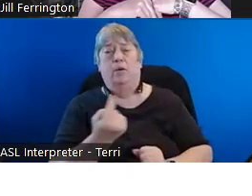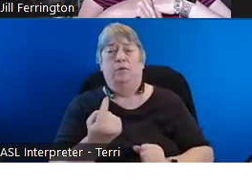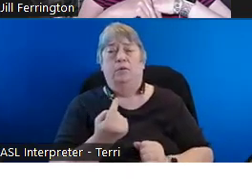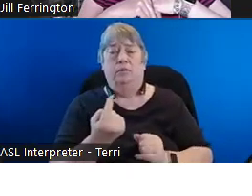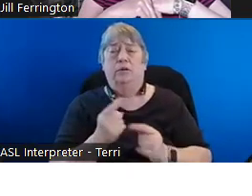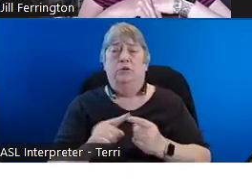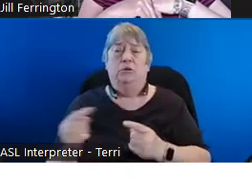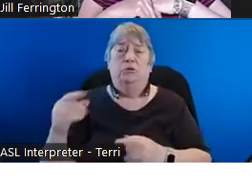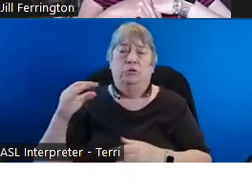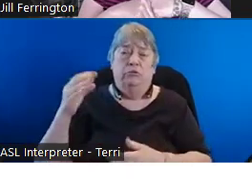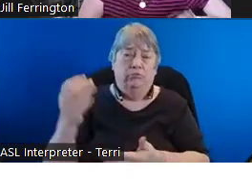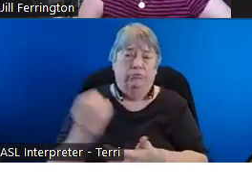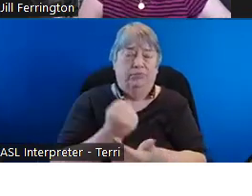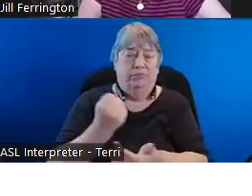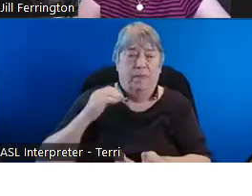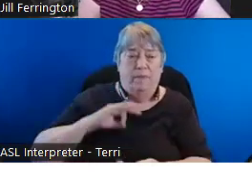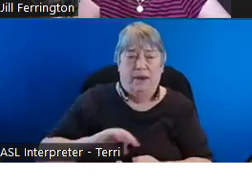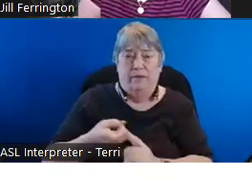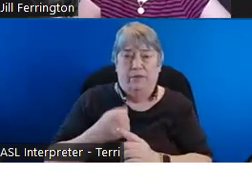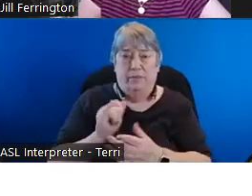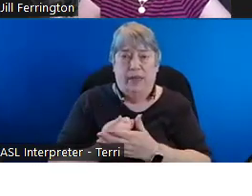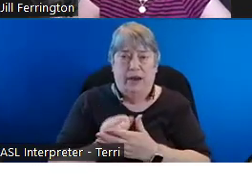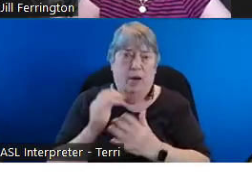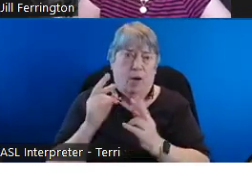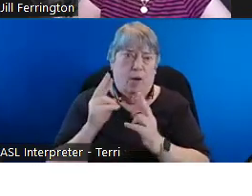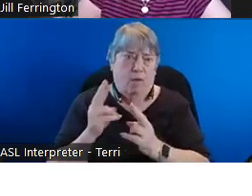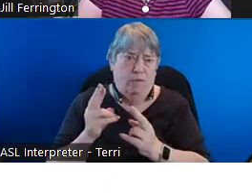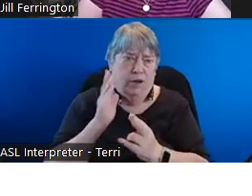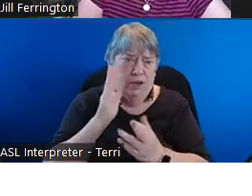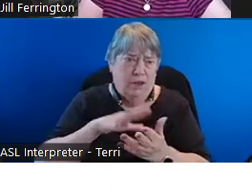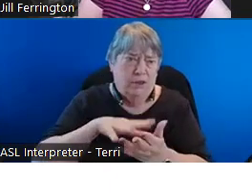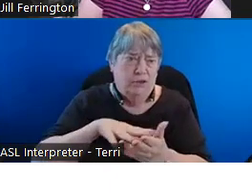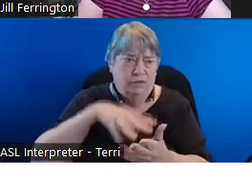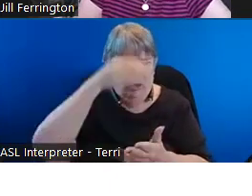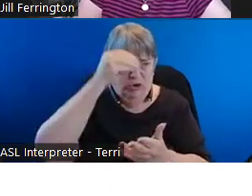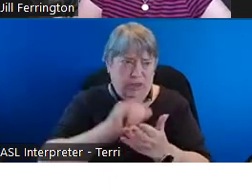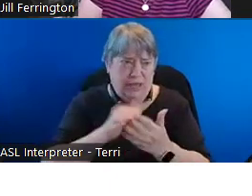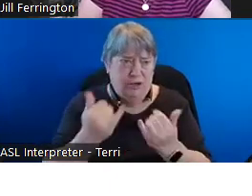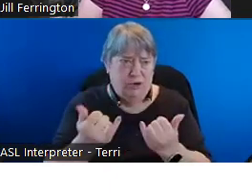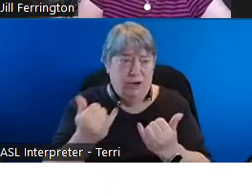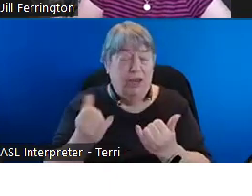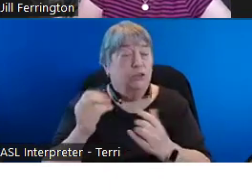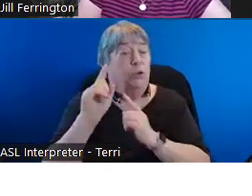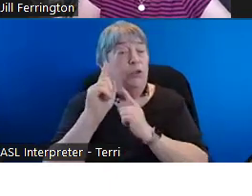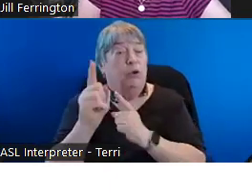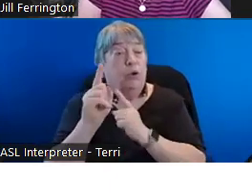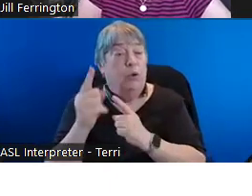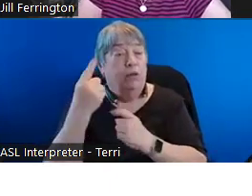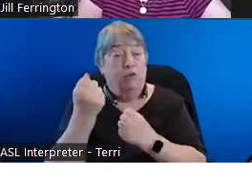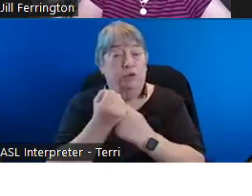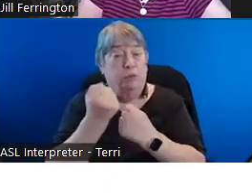self-employment supports. So hopefully that is a takeaway today. So the objective of supported employment, just to